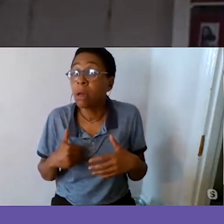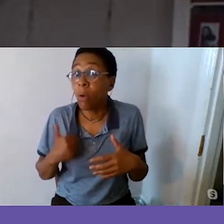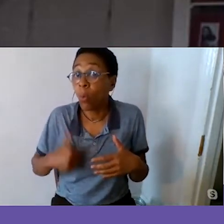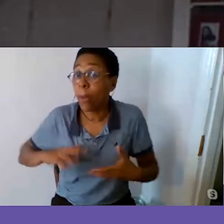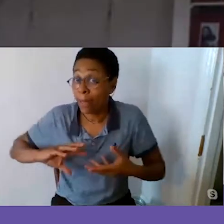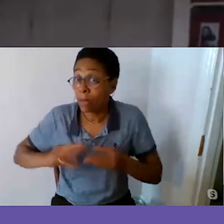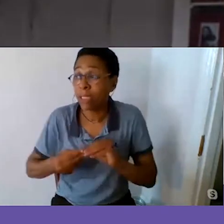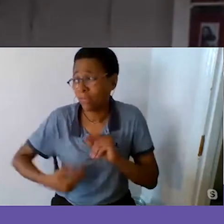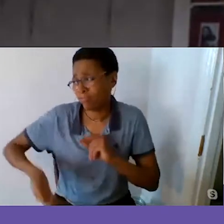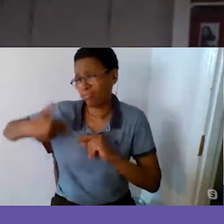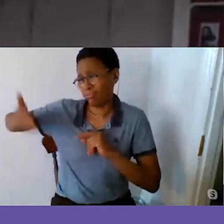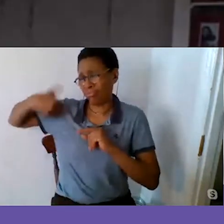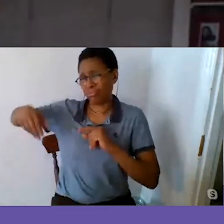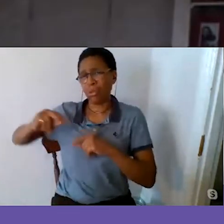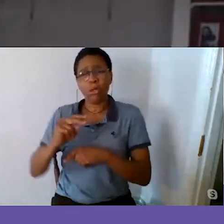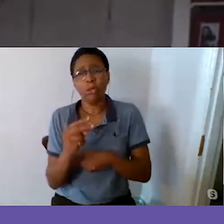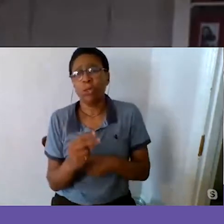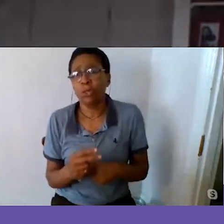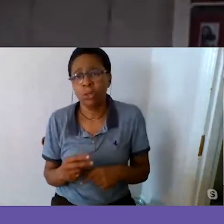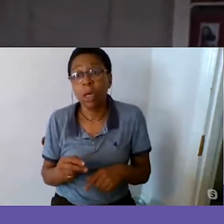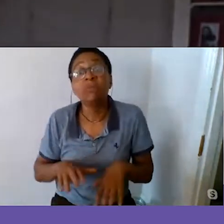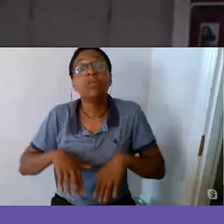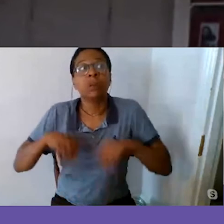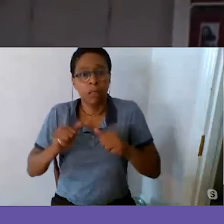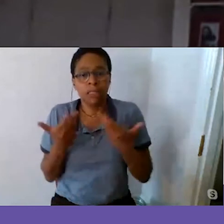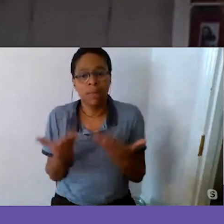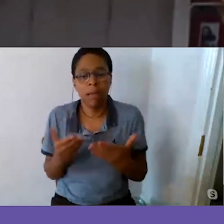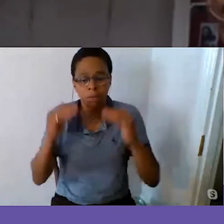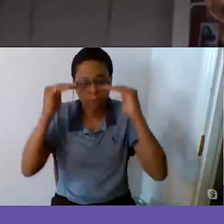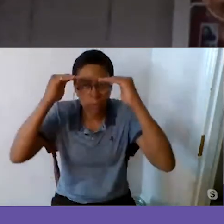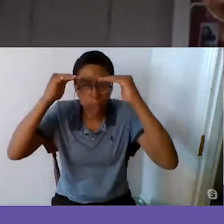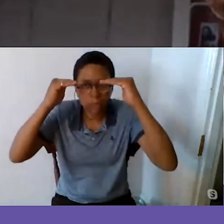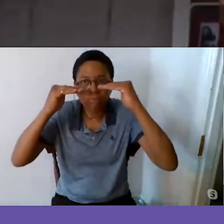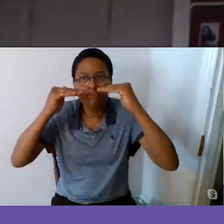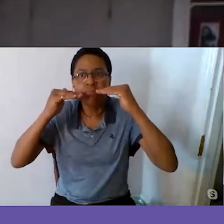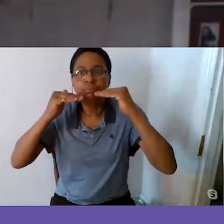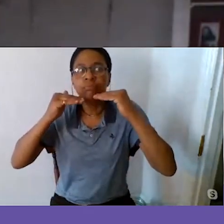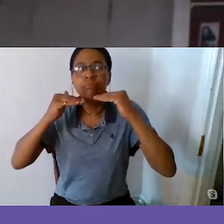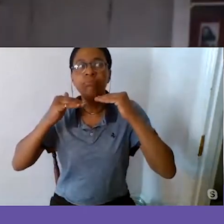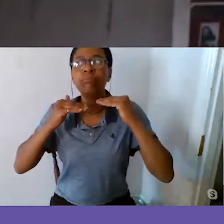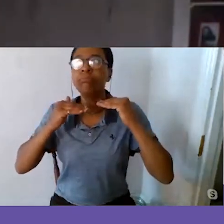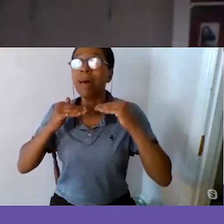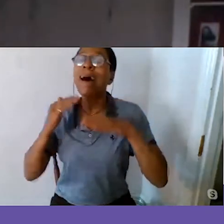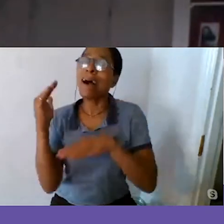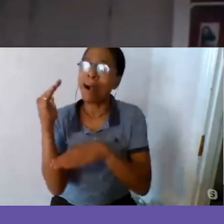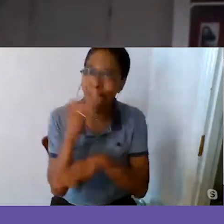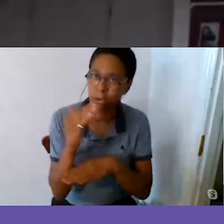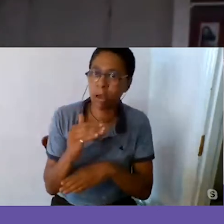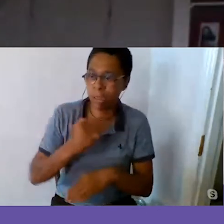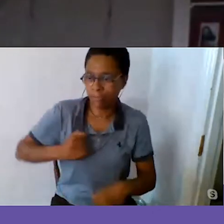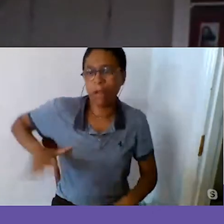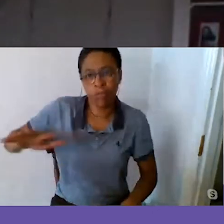filmmakers in the past like 2-3 years have really gained cultural prominence outside, like